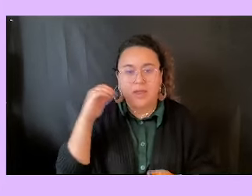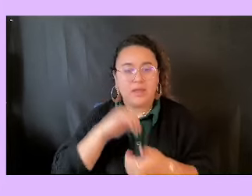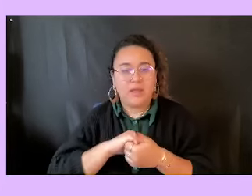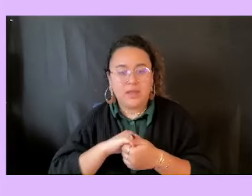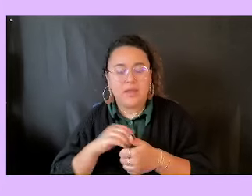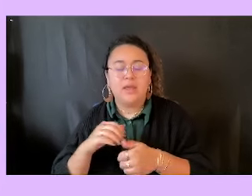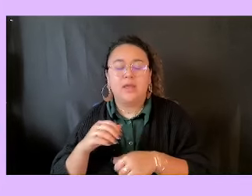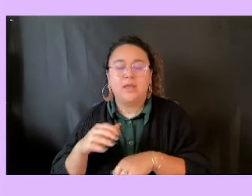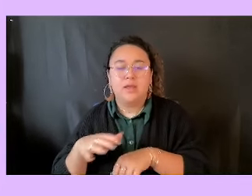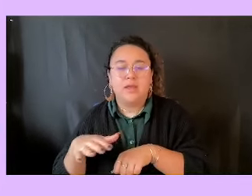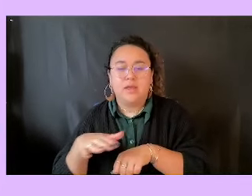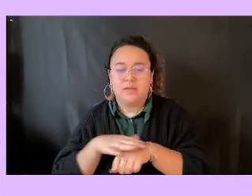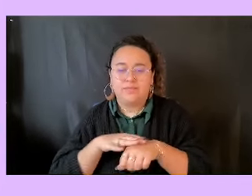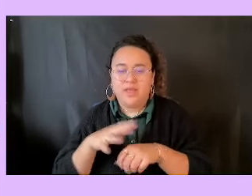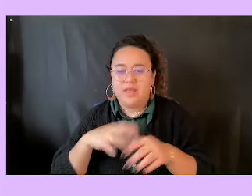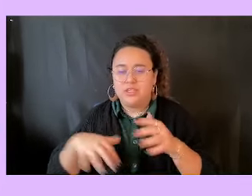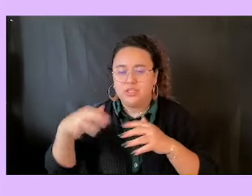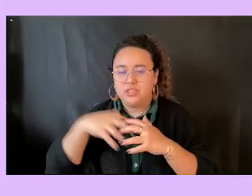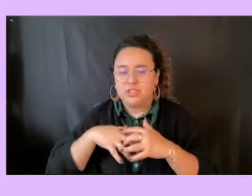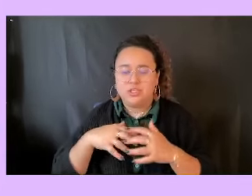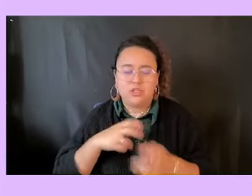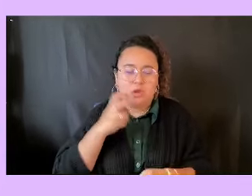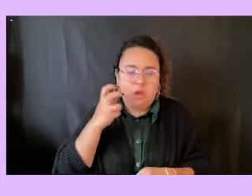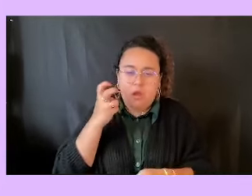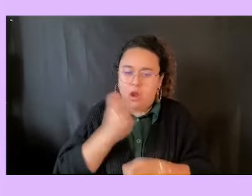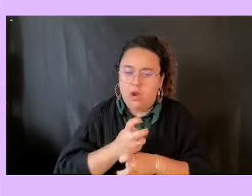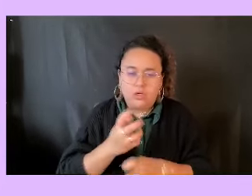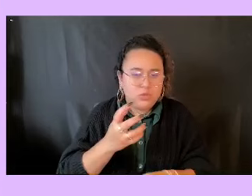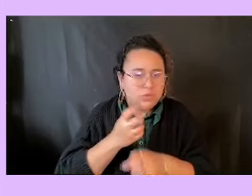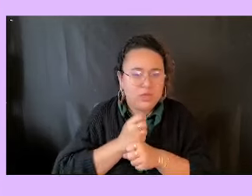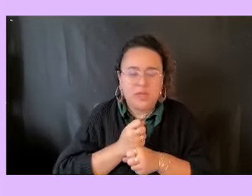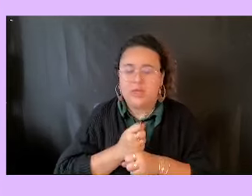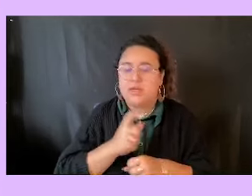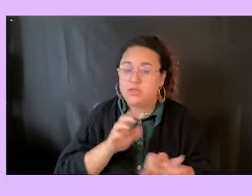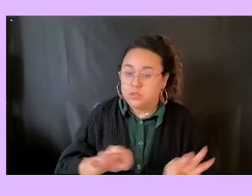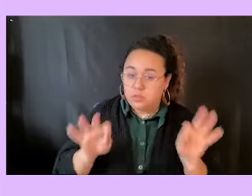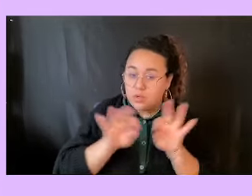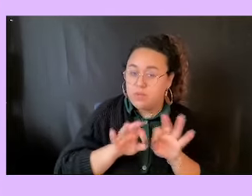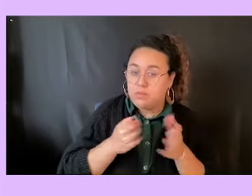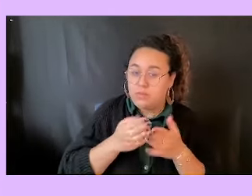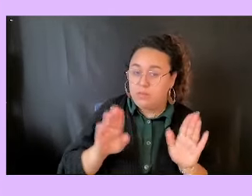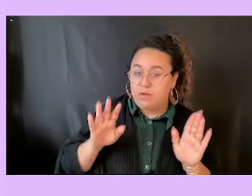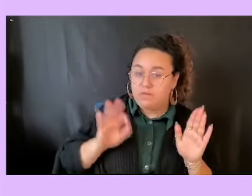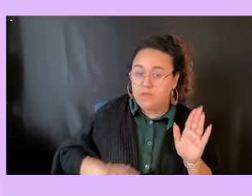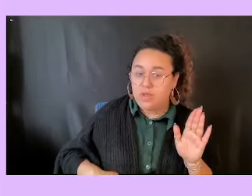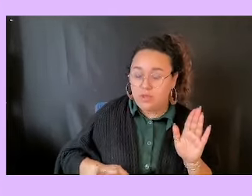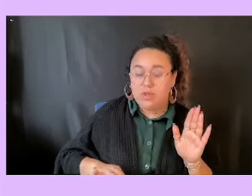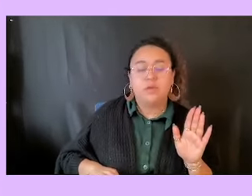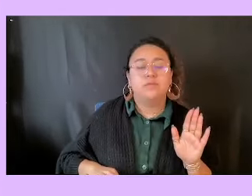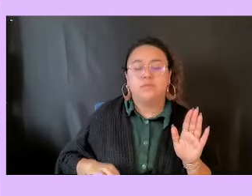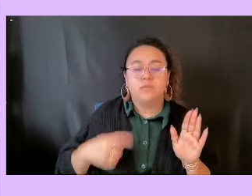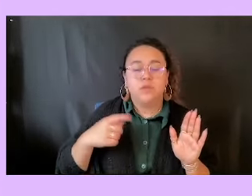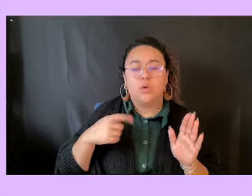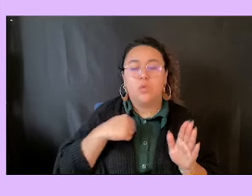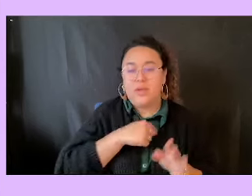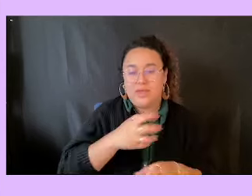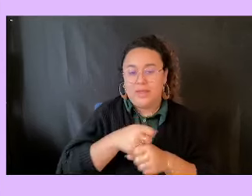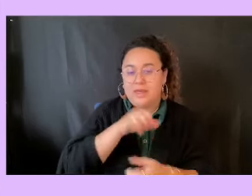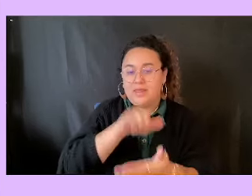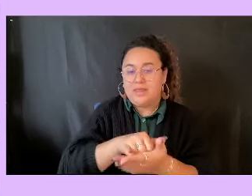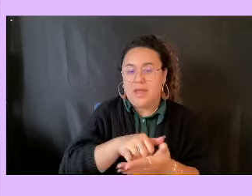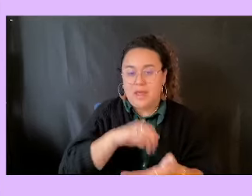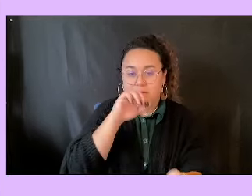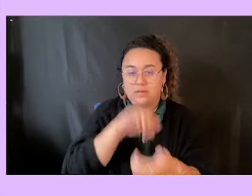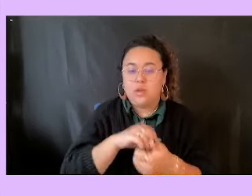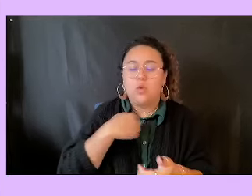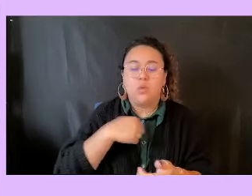it's critical, and so I think if we're really talking about public good, in order to get that, we gotta get into some of that really messy,